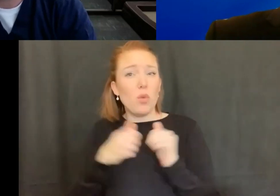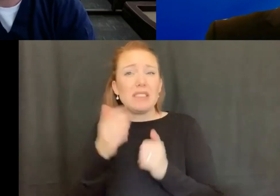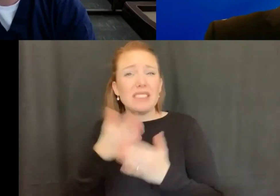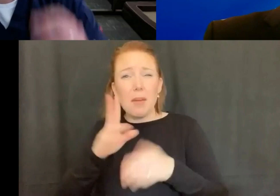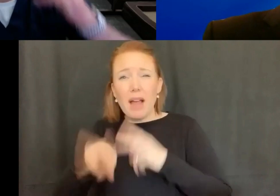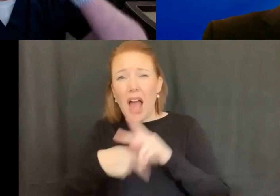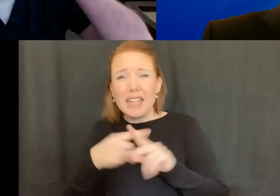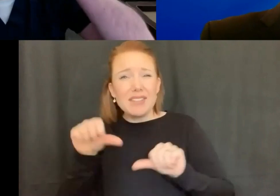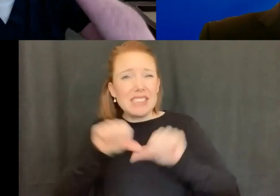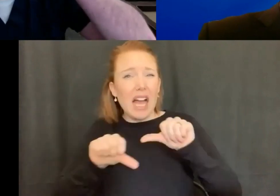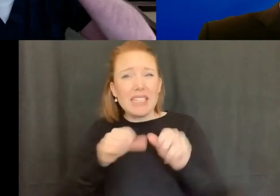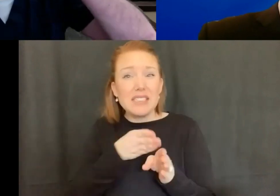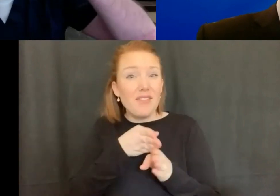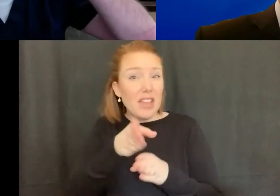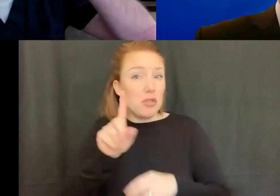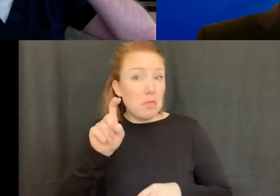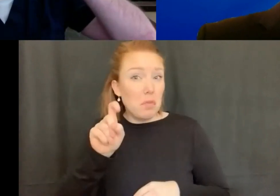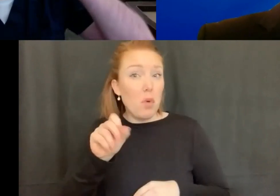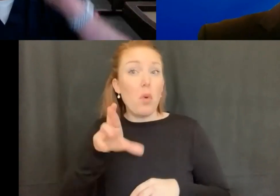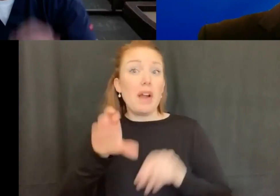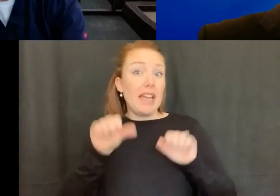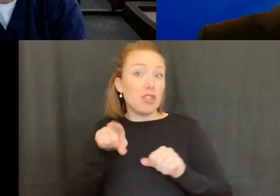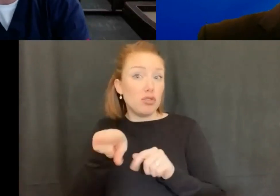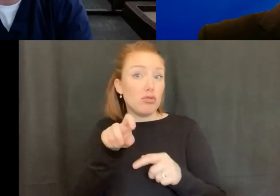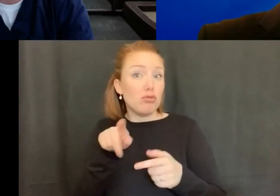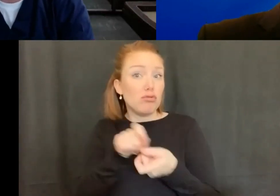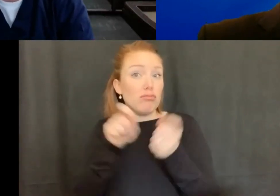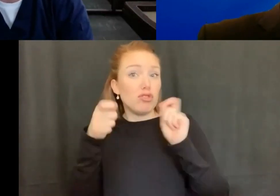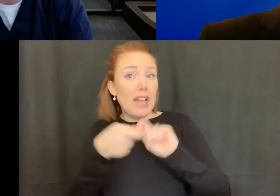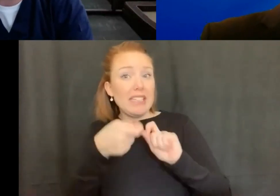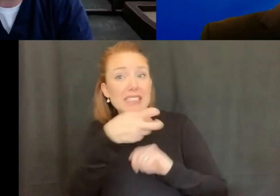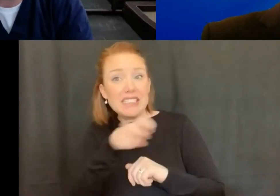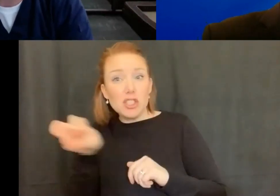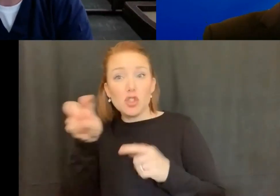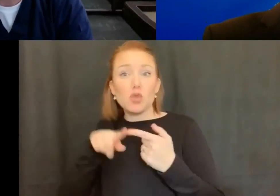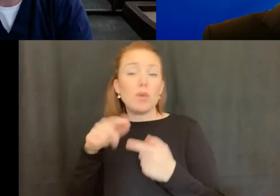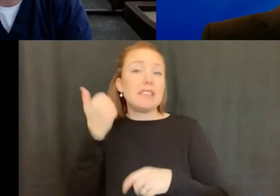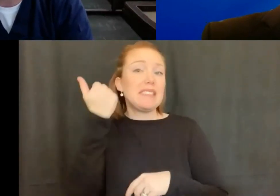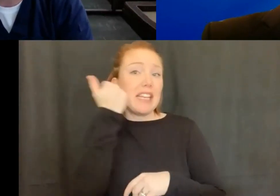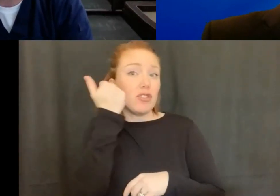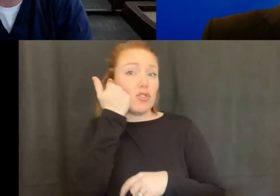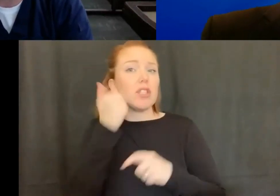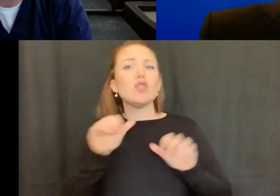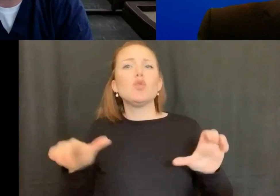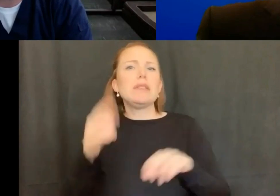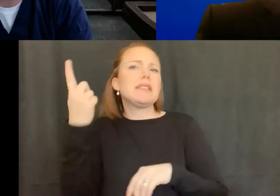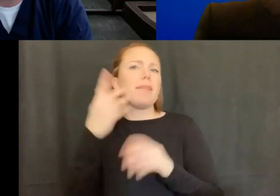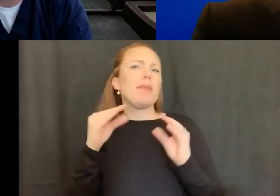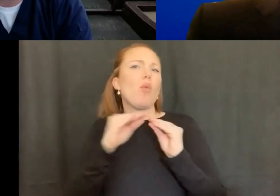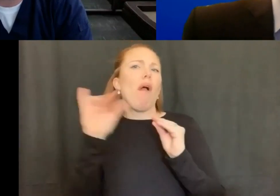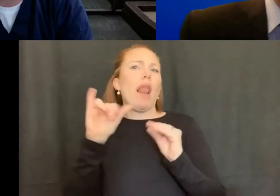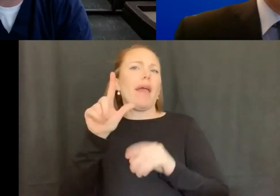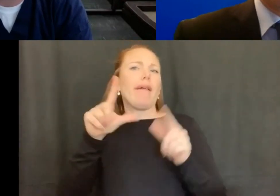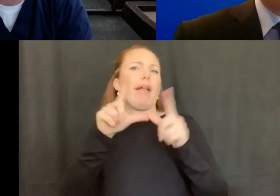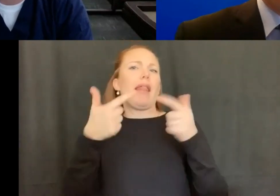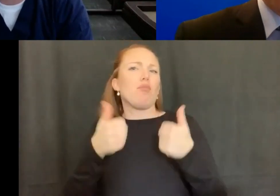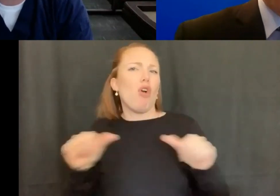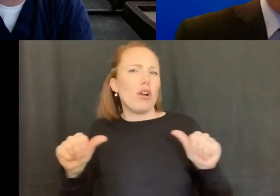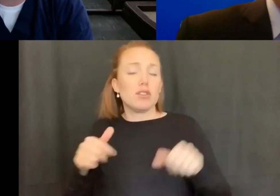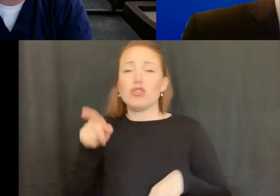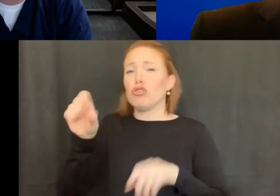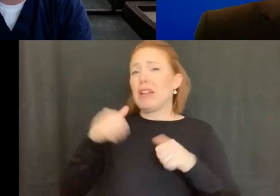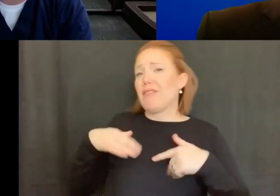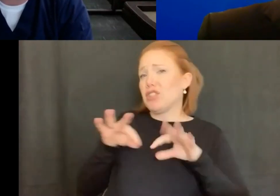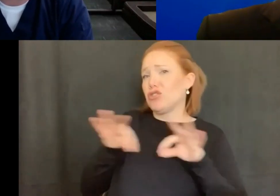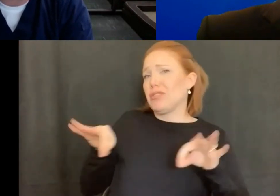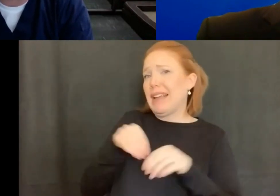related field? Or can you transition to a dentistry by doing something more like liberal arts? You can have a degree in